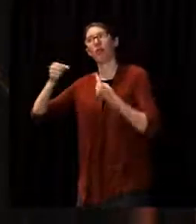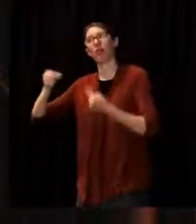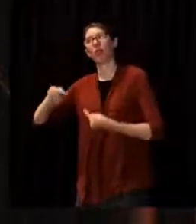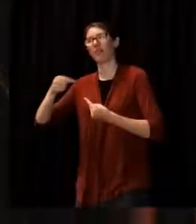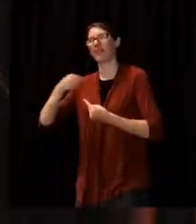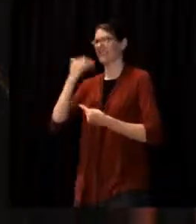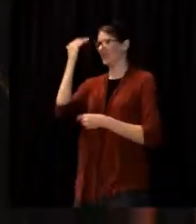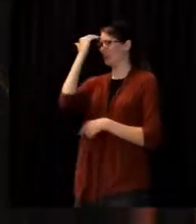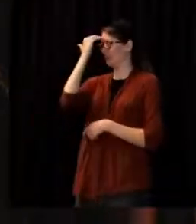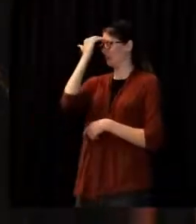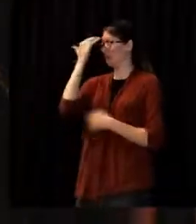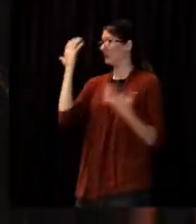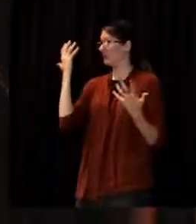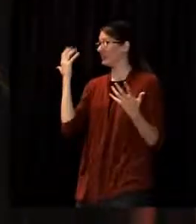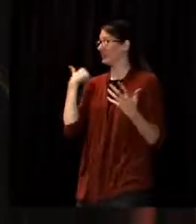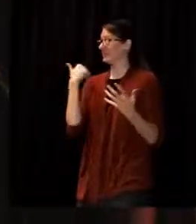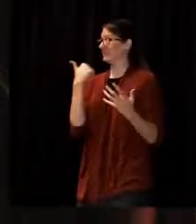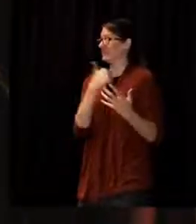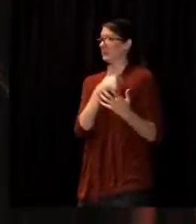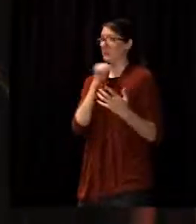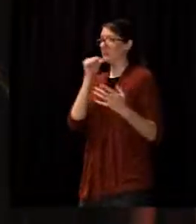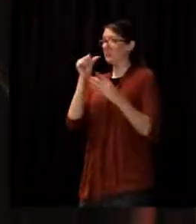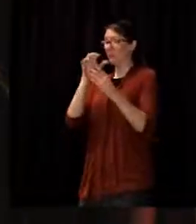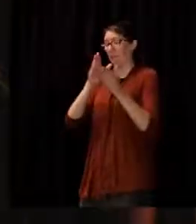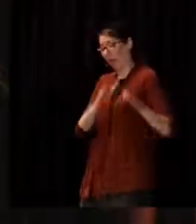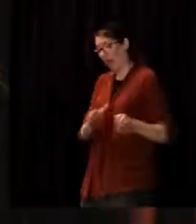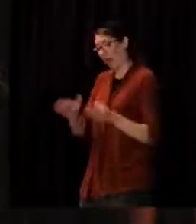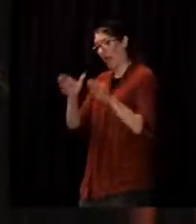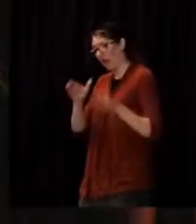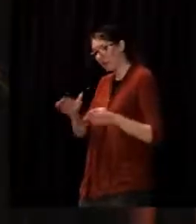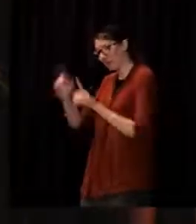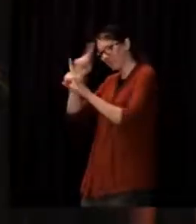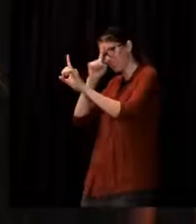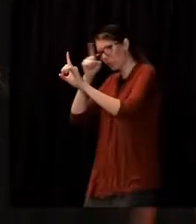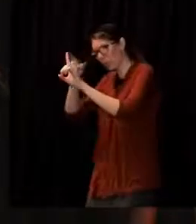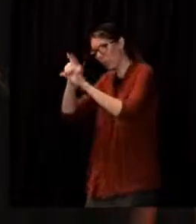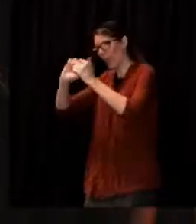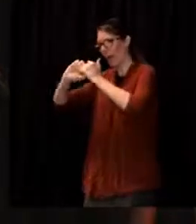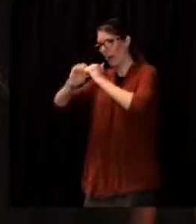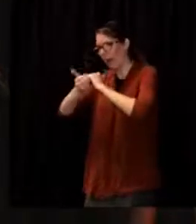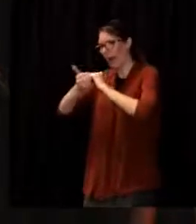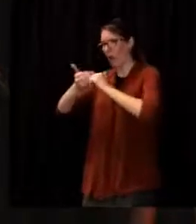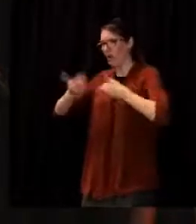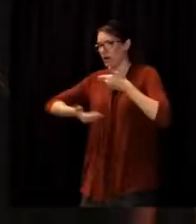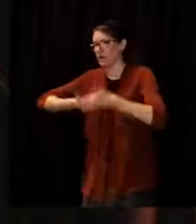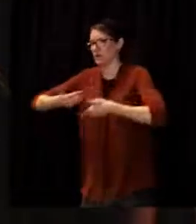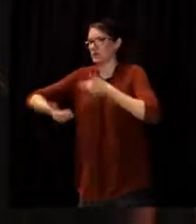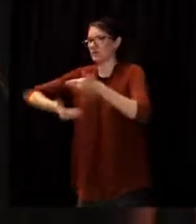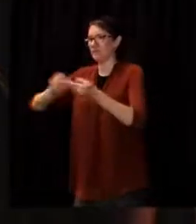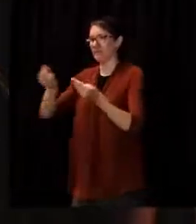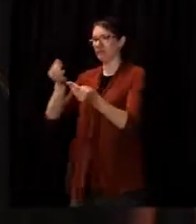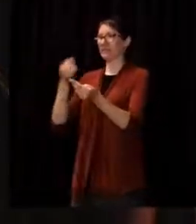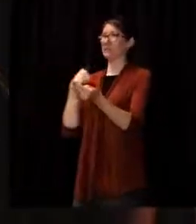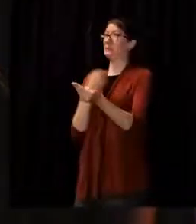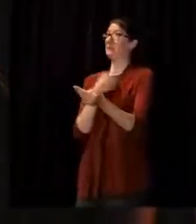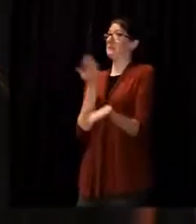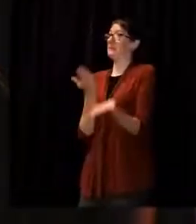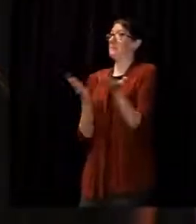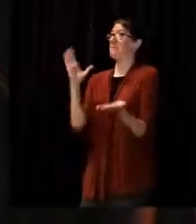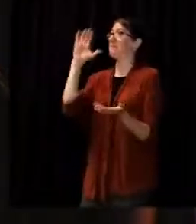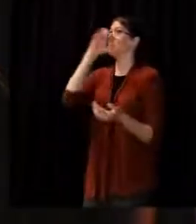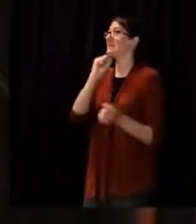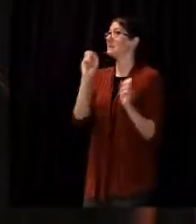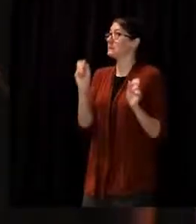we don't purpose to be deliberate in figuring out how we're going to do ministry as we move ahead, we stand to miss some